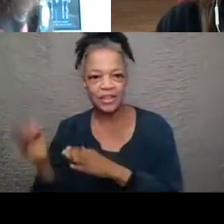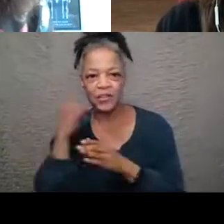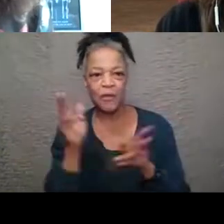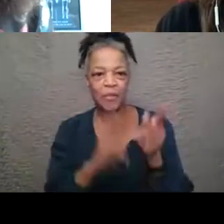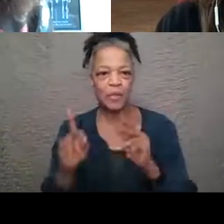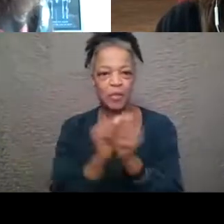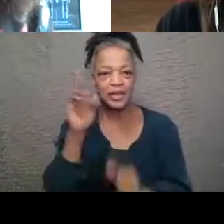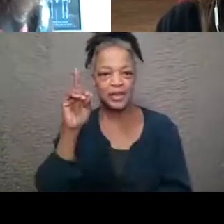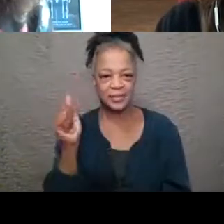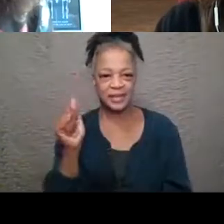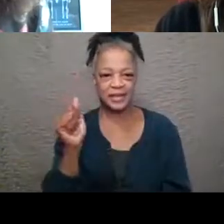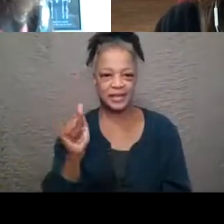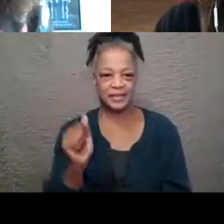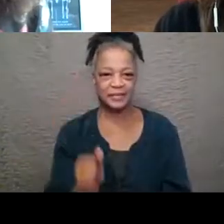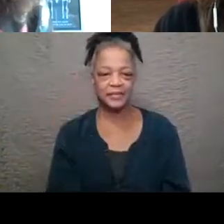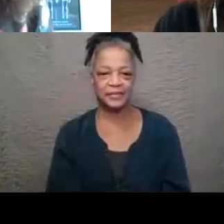disabilities.